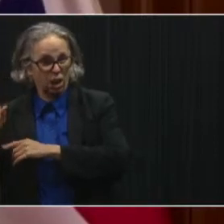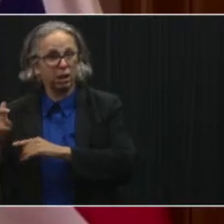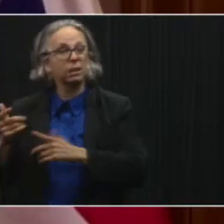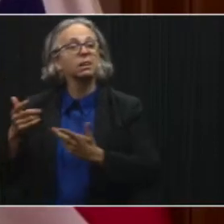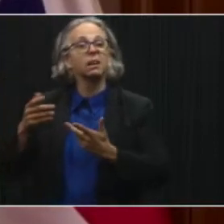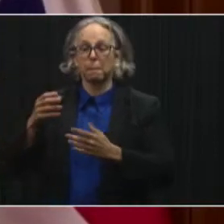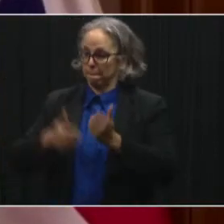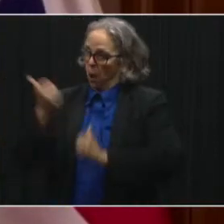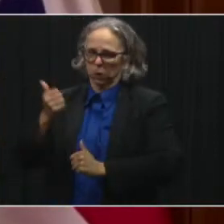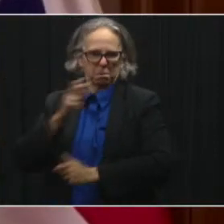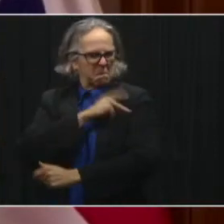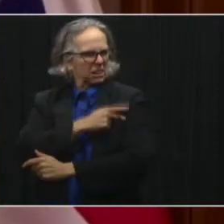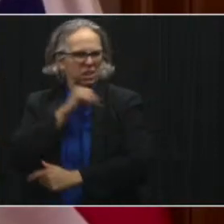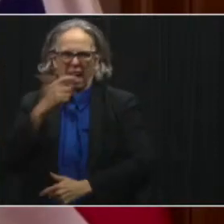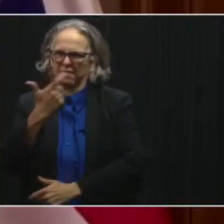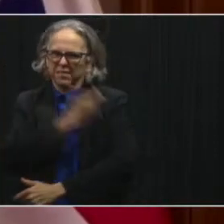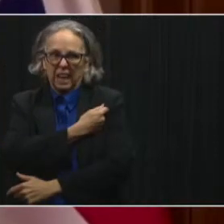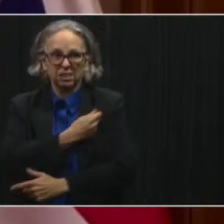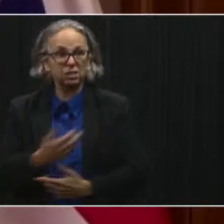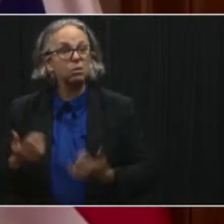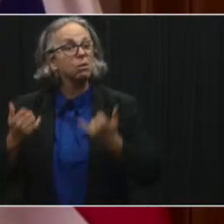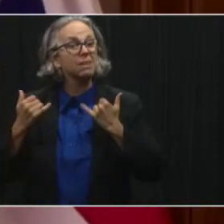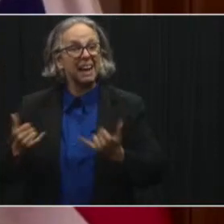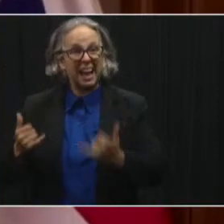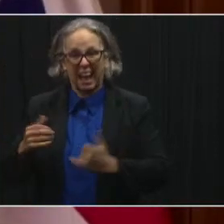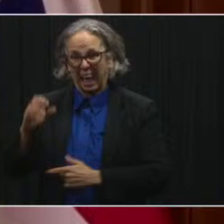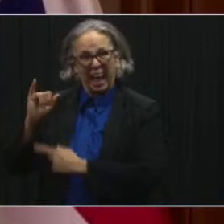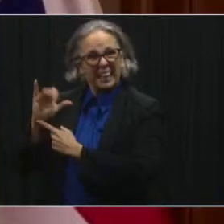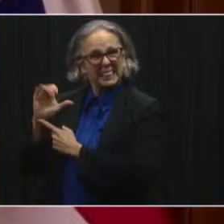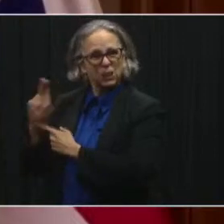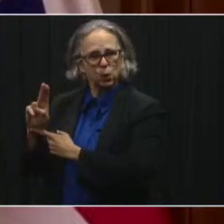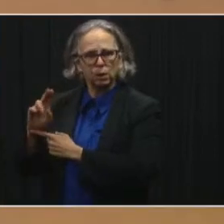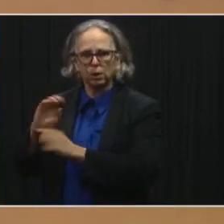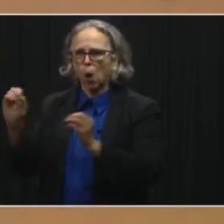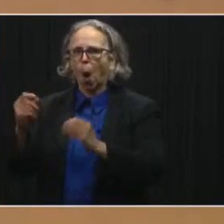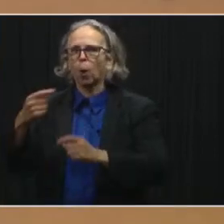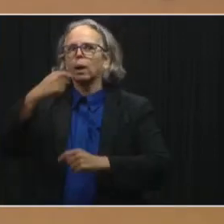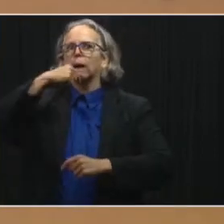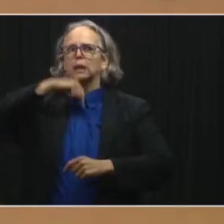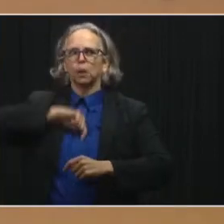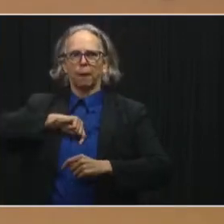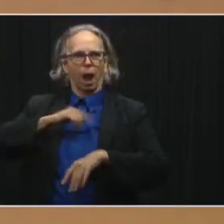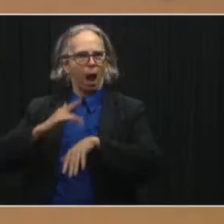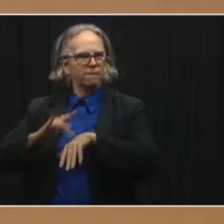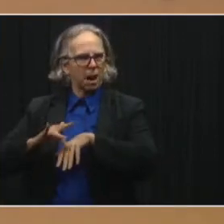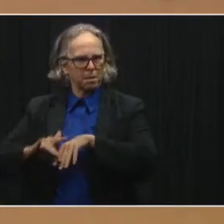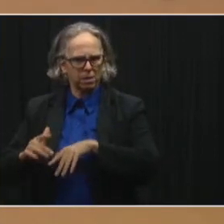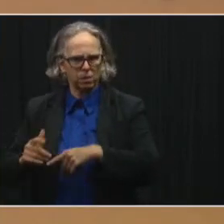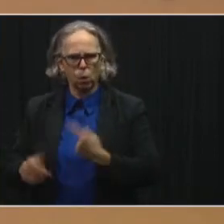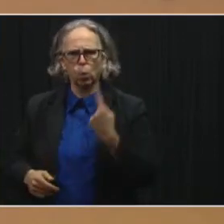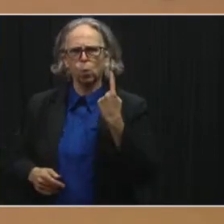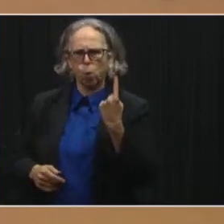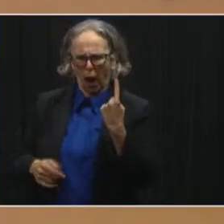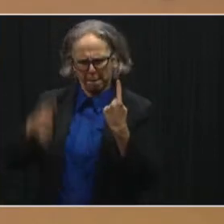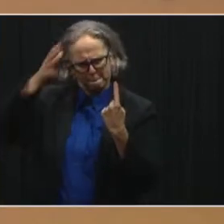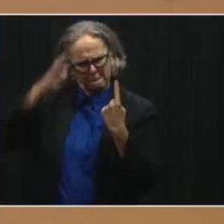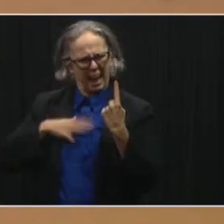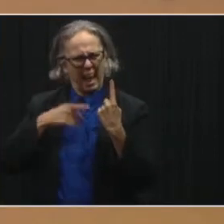anybody intubated in our ICU. We do have a gentleman in our ICU, his on BiPAP. He's